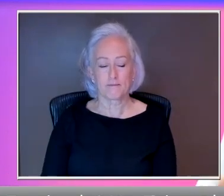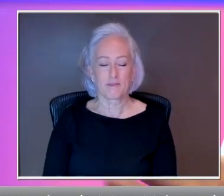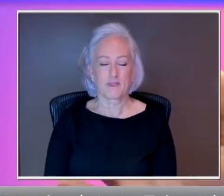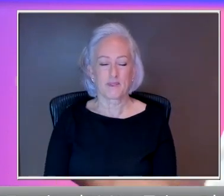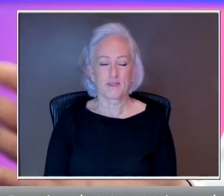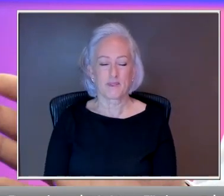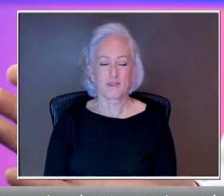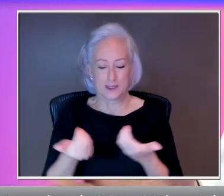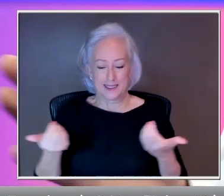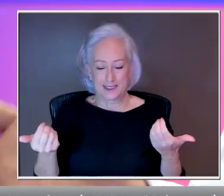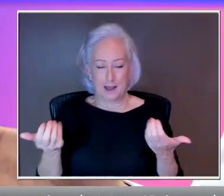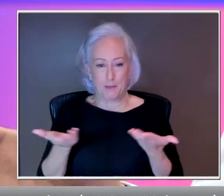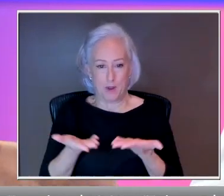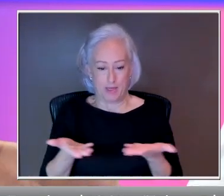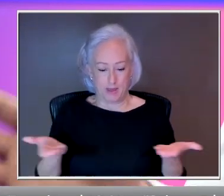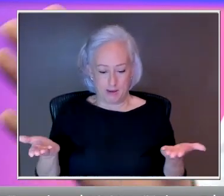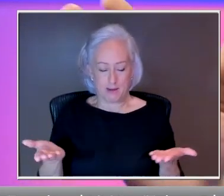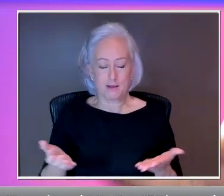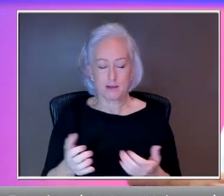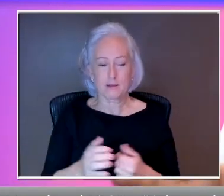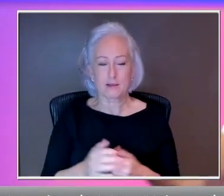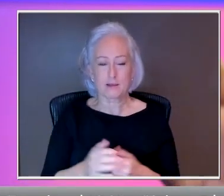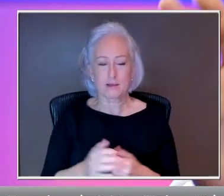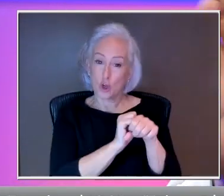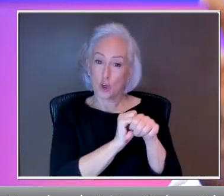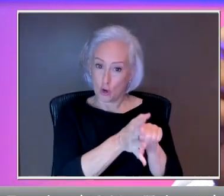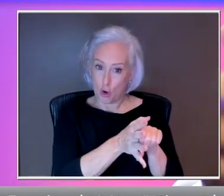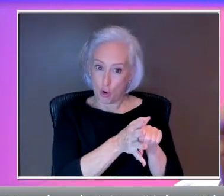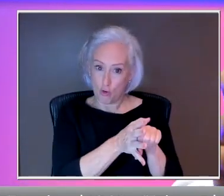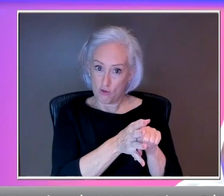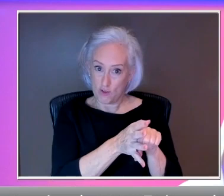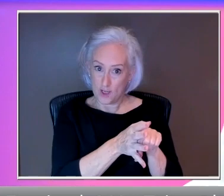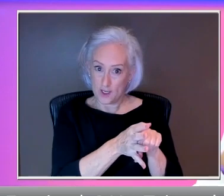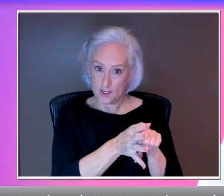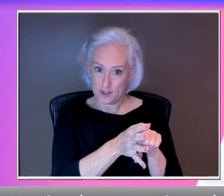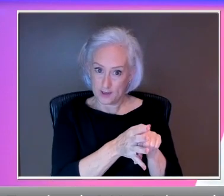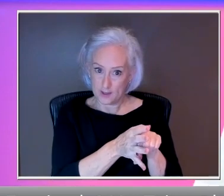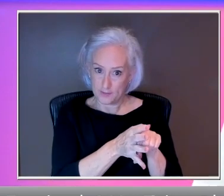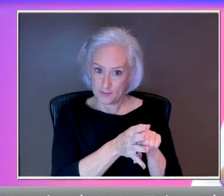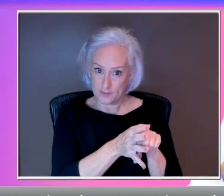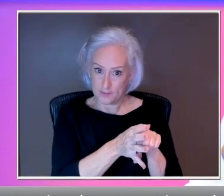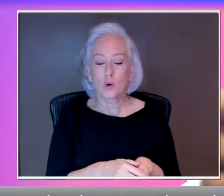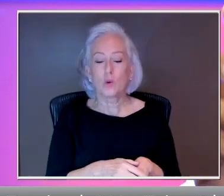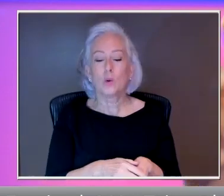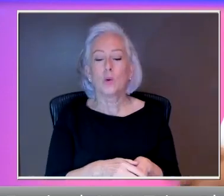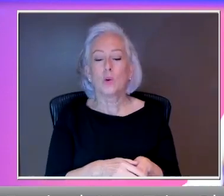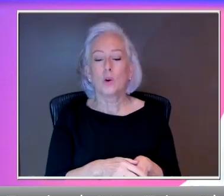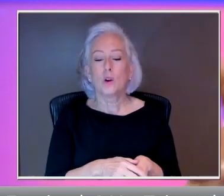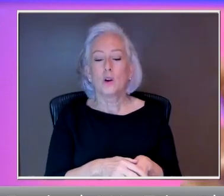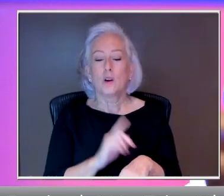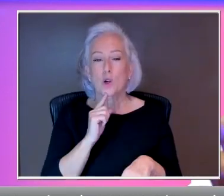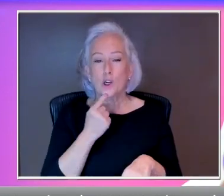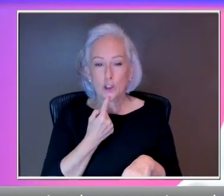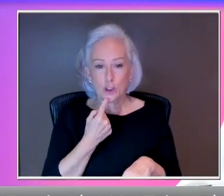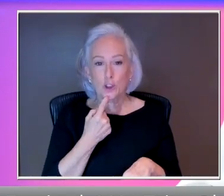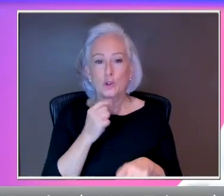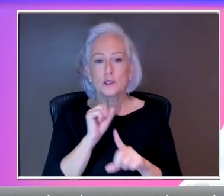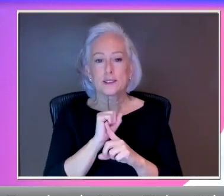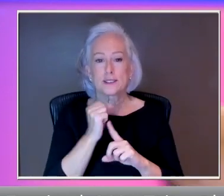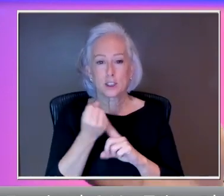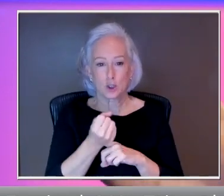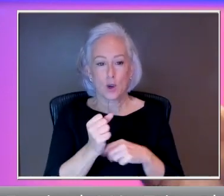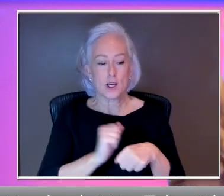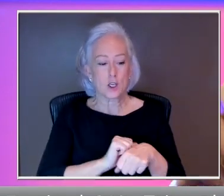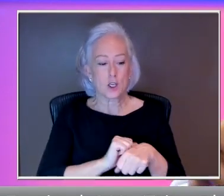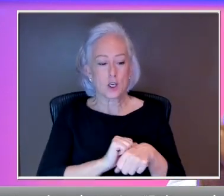So the COVID and what she had. So in the acute setting of COVID, you are at higher risk of having